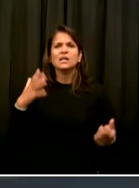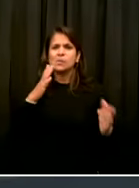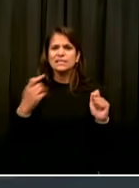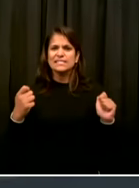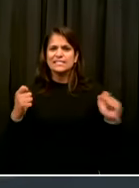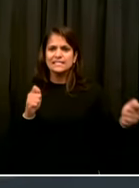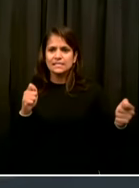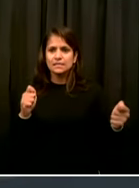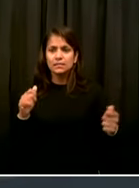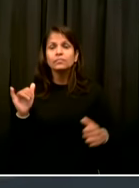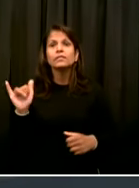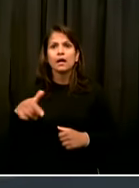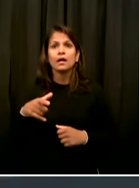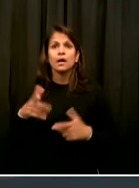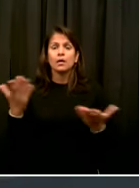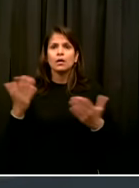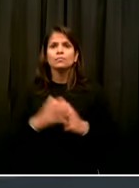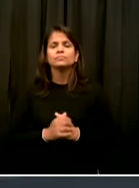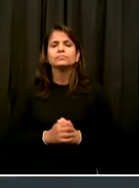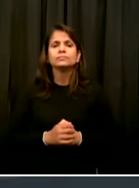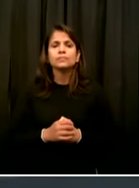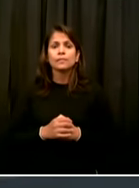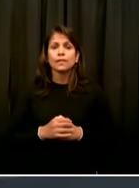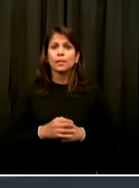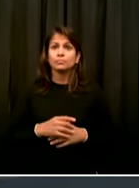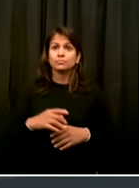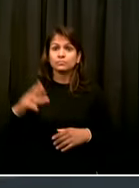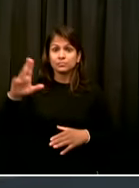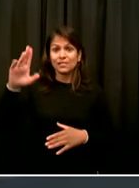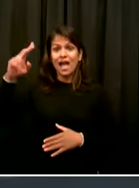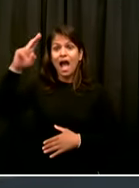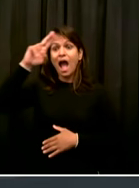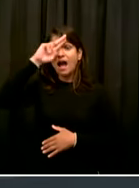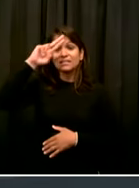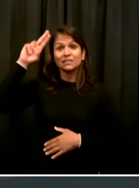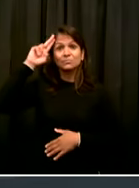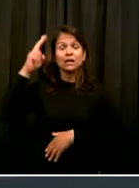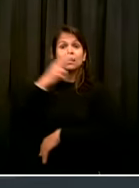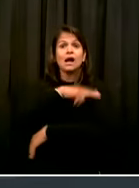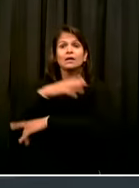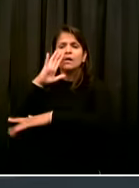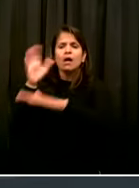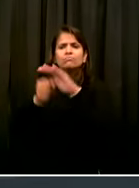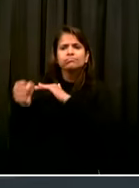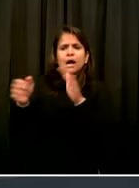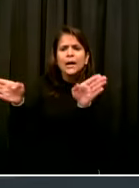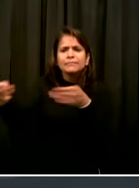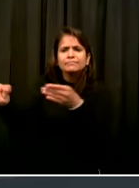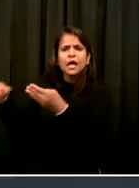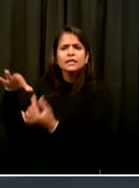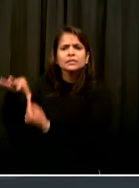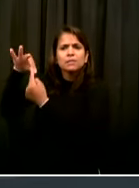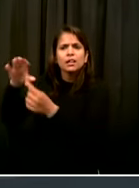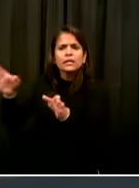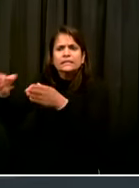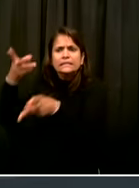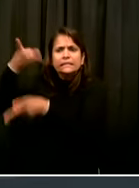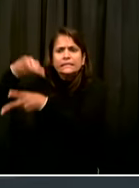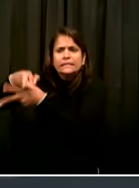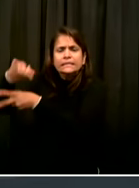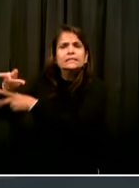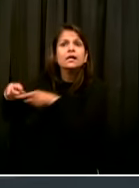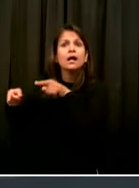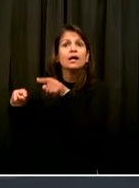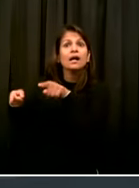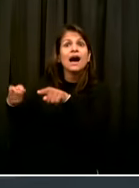for COVID-like illness on our dashboard as a general marker of disease activity. But we will add the percent of patients